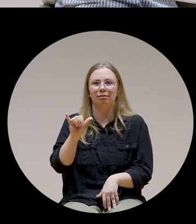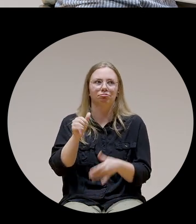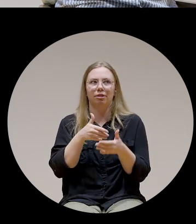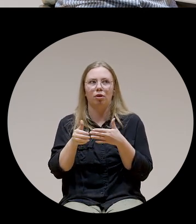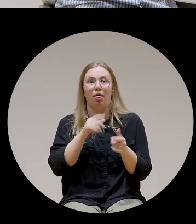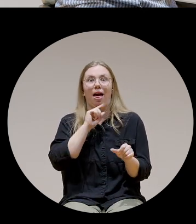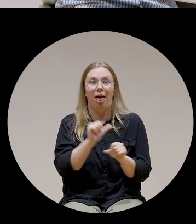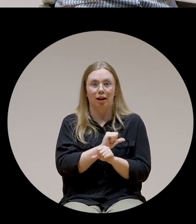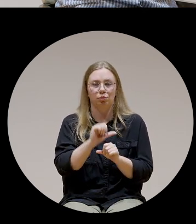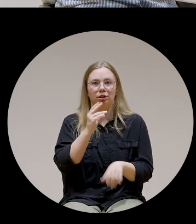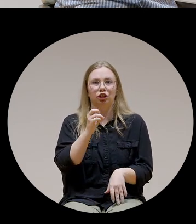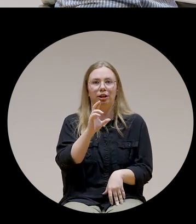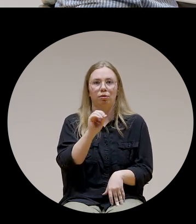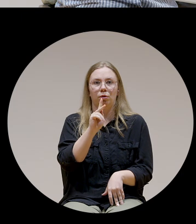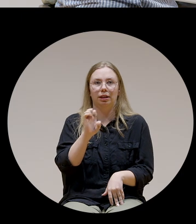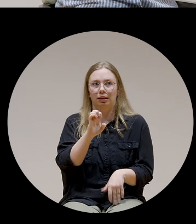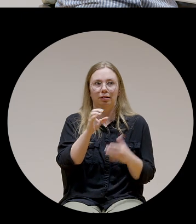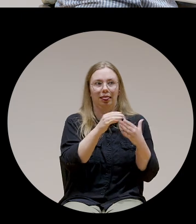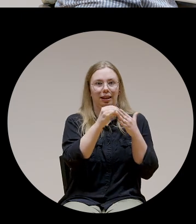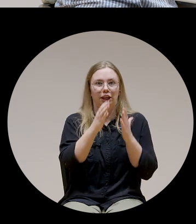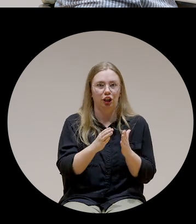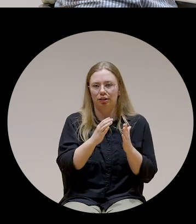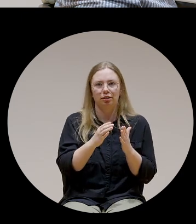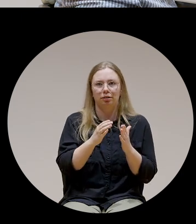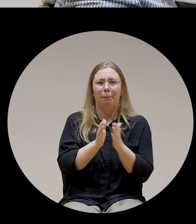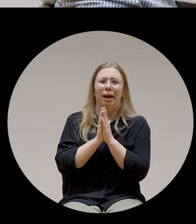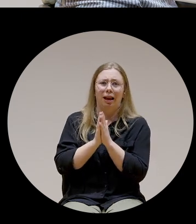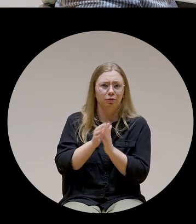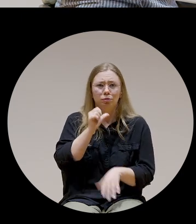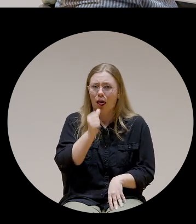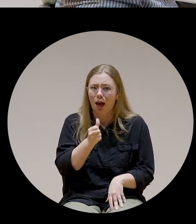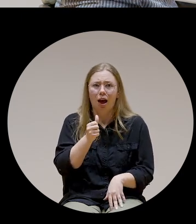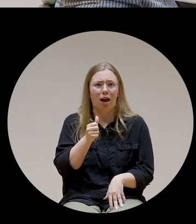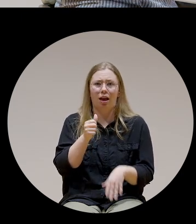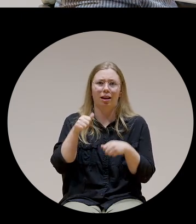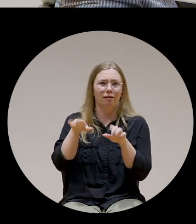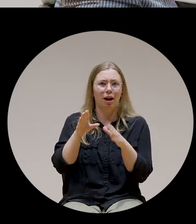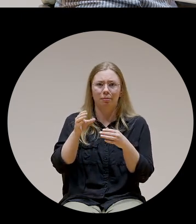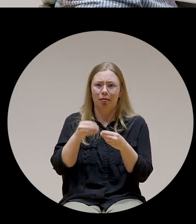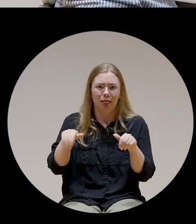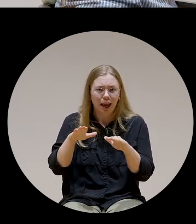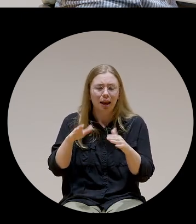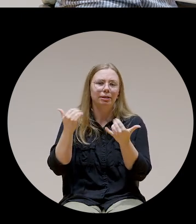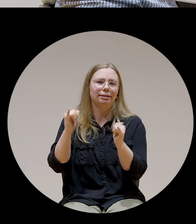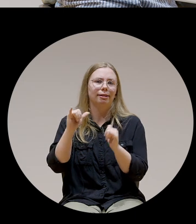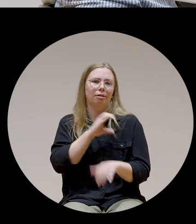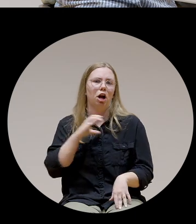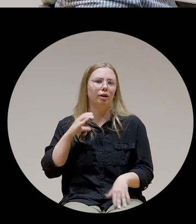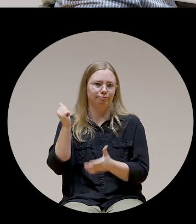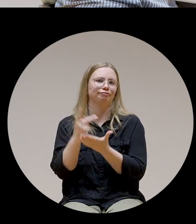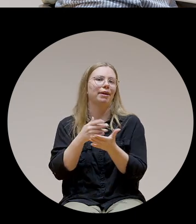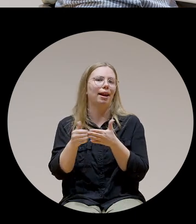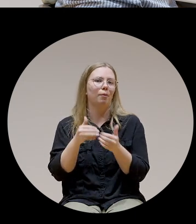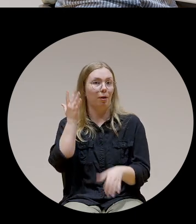the actual Cherokee leadership was imploring them not to. Congress went ahead and did it anyways,